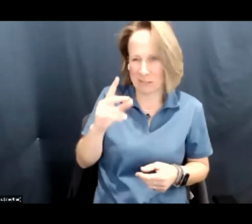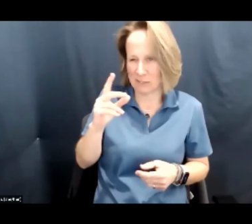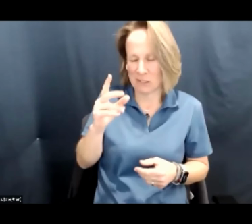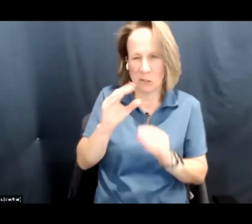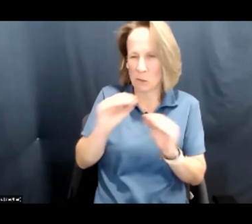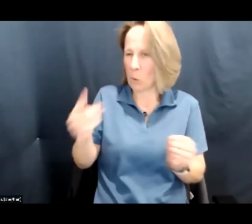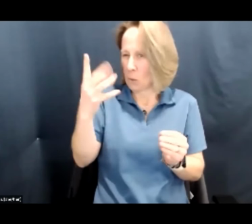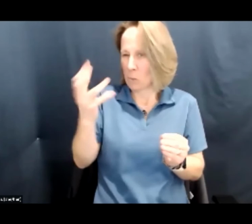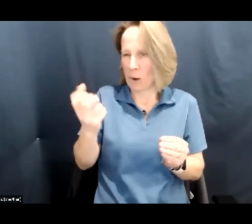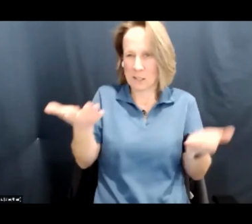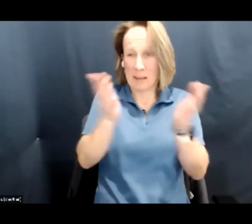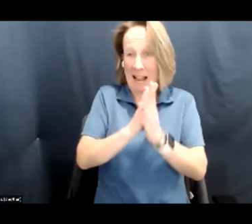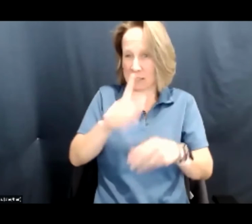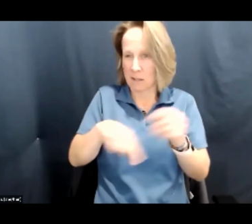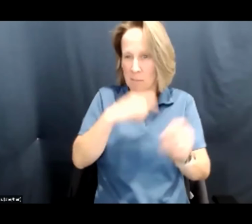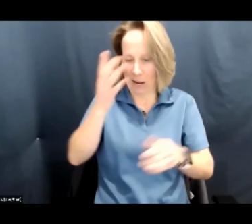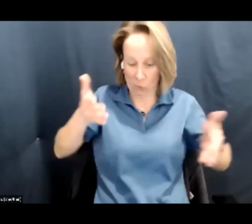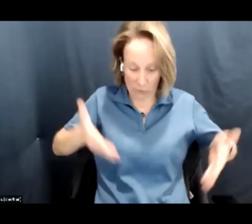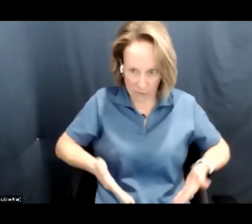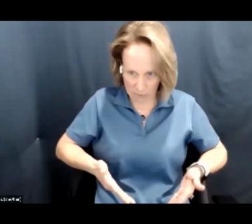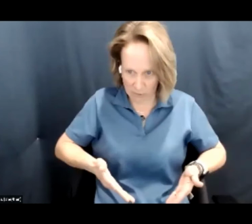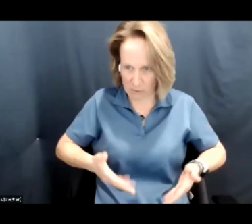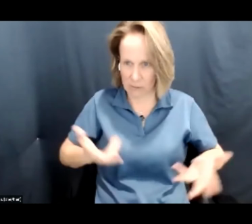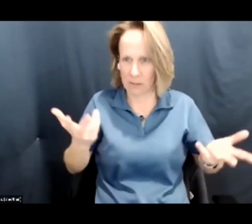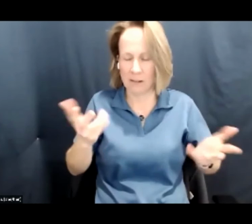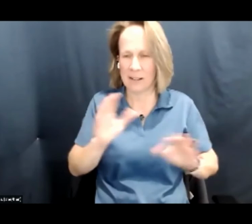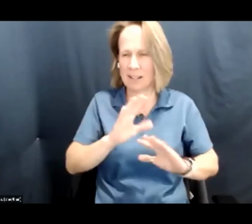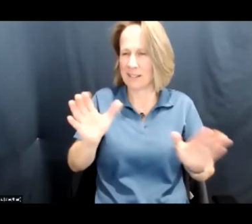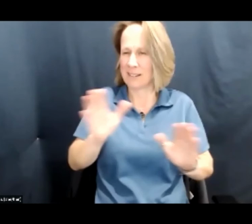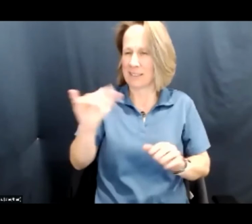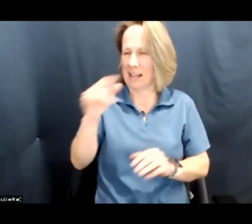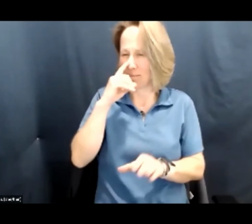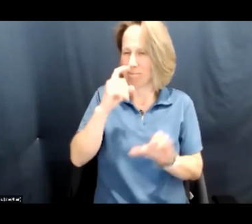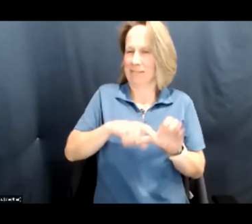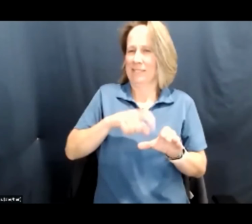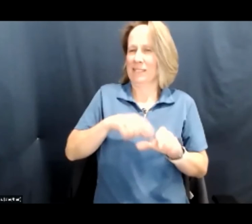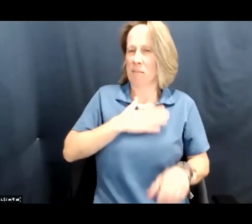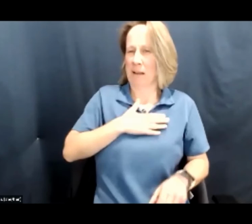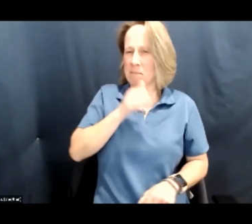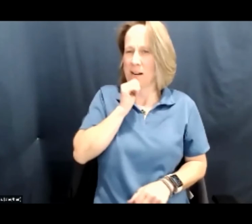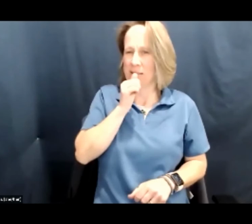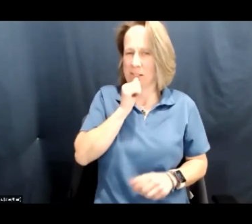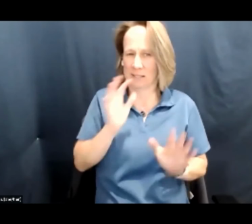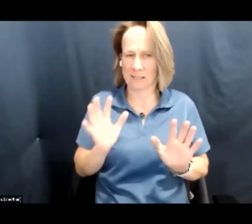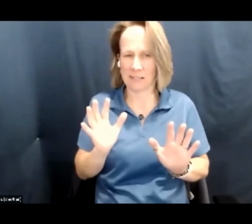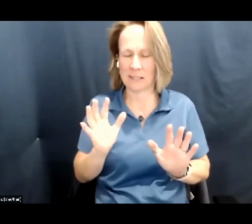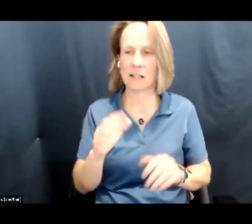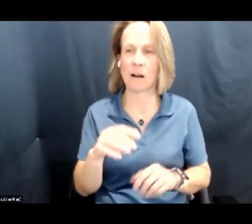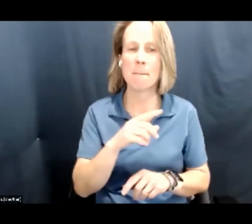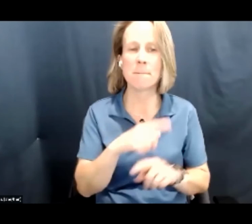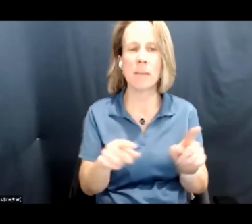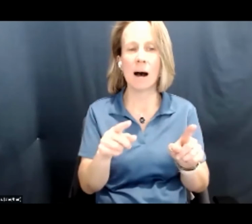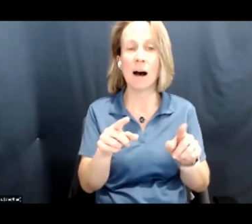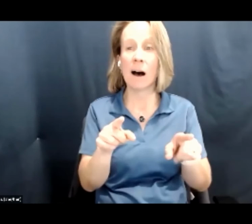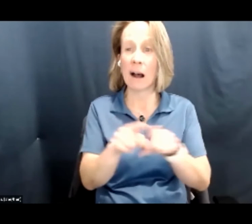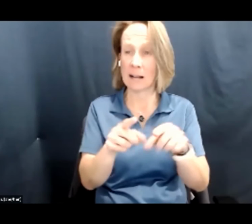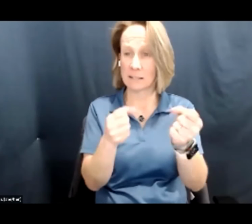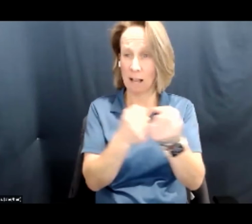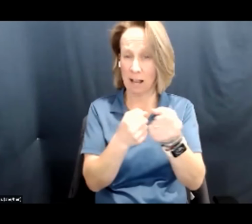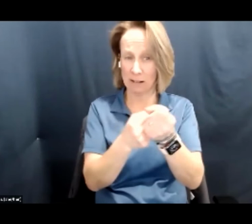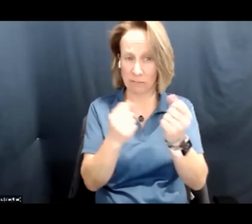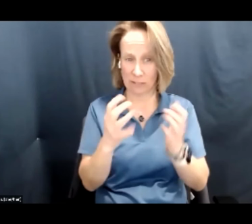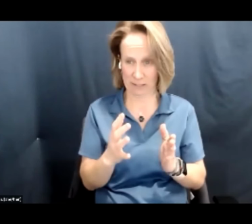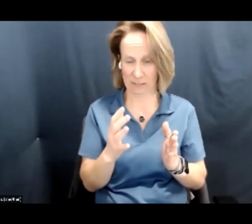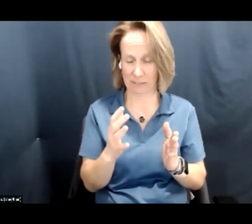Nobody wants that kind of invasion of their privacy. But I also think it's important as advocates and other people who